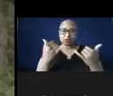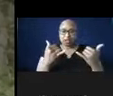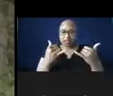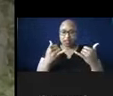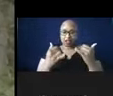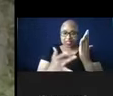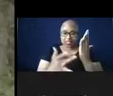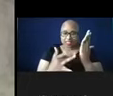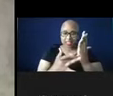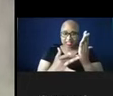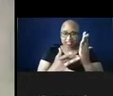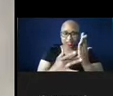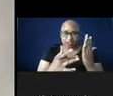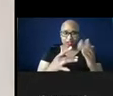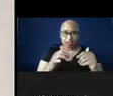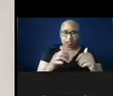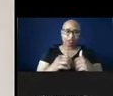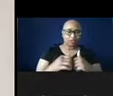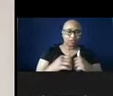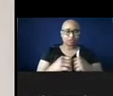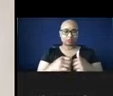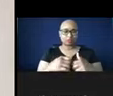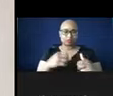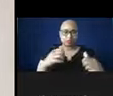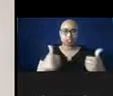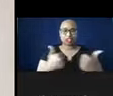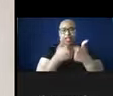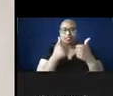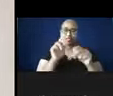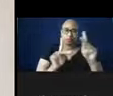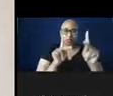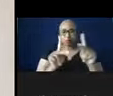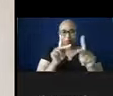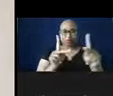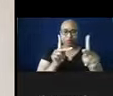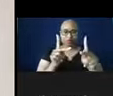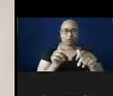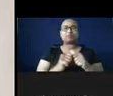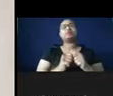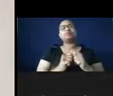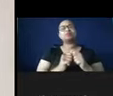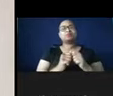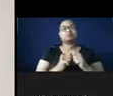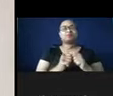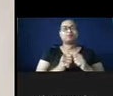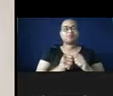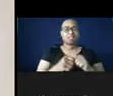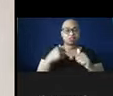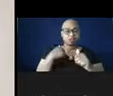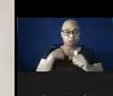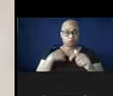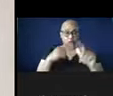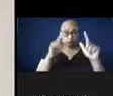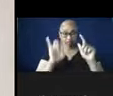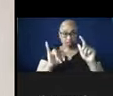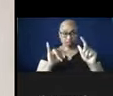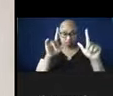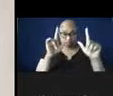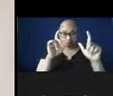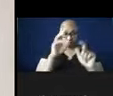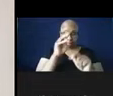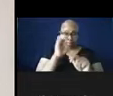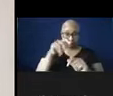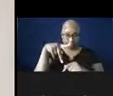folks out there. So a snapshot of the parkway. It's located right outside Washington,